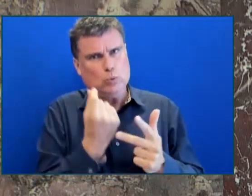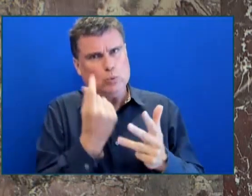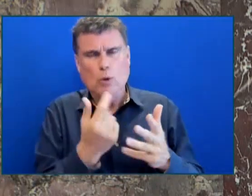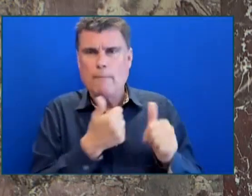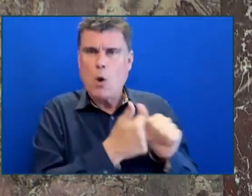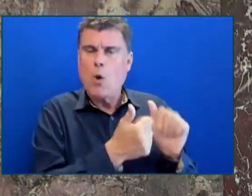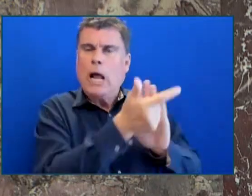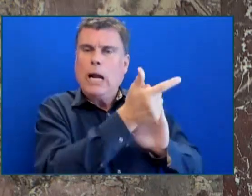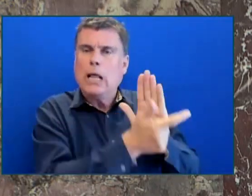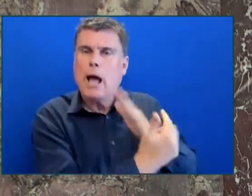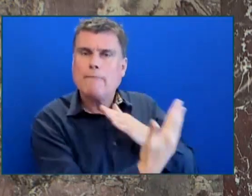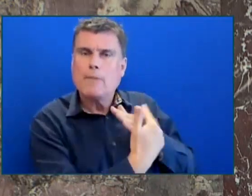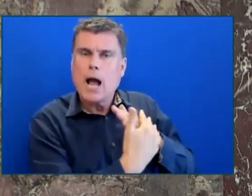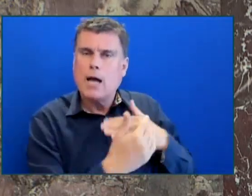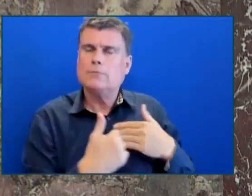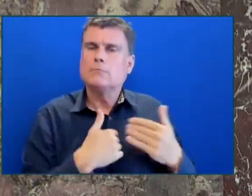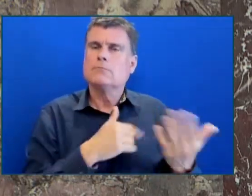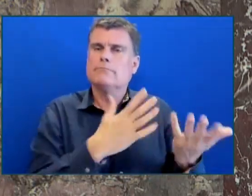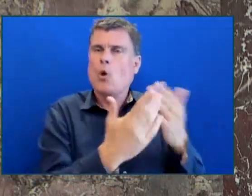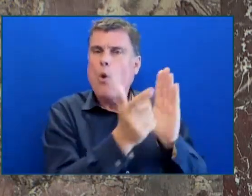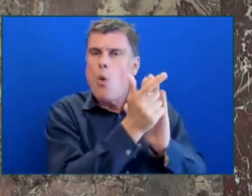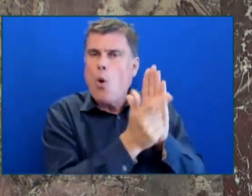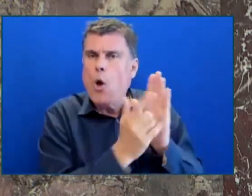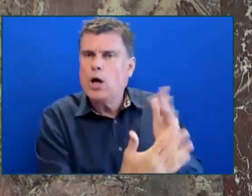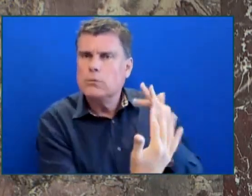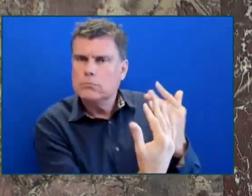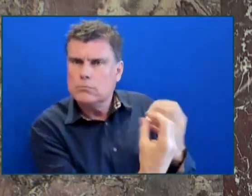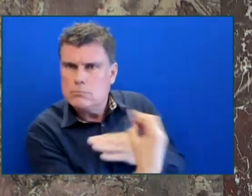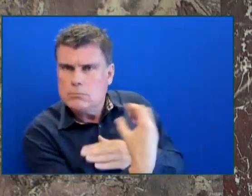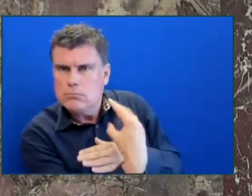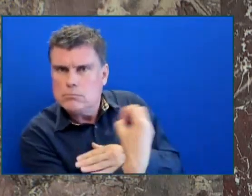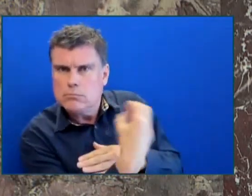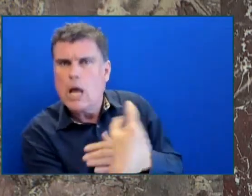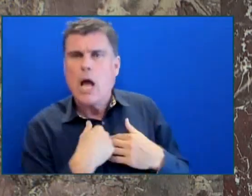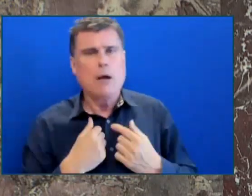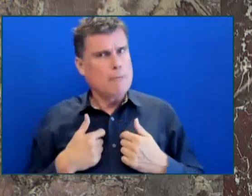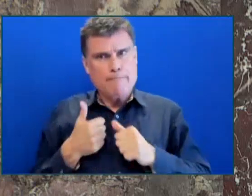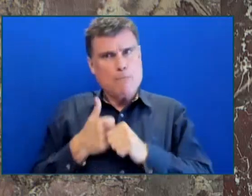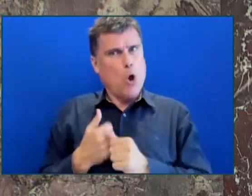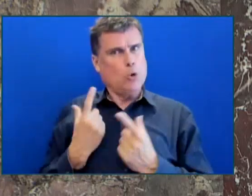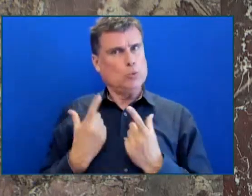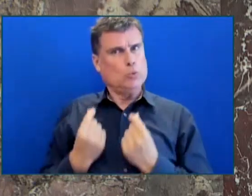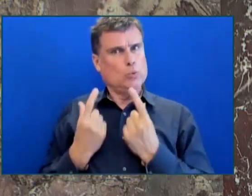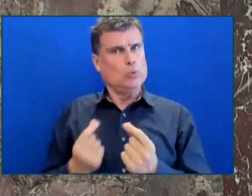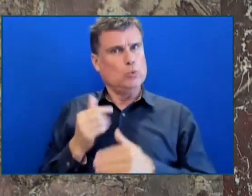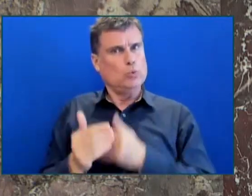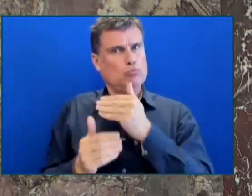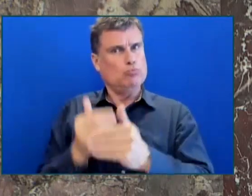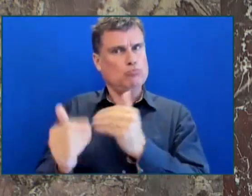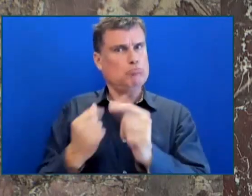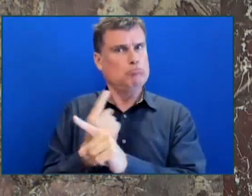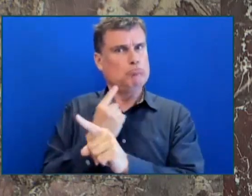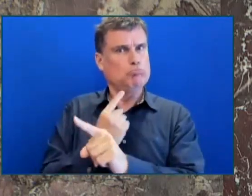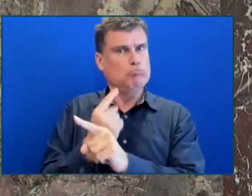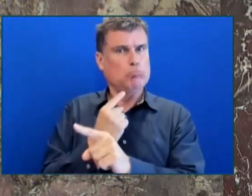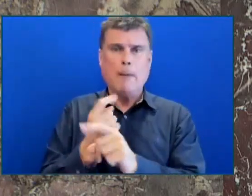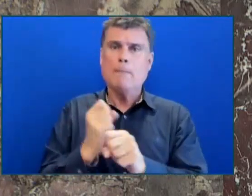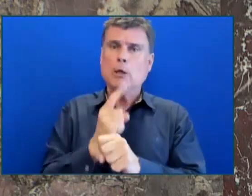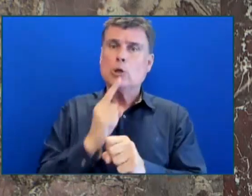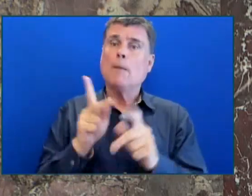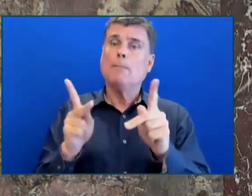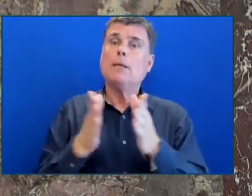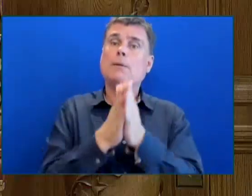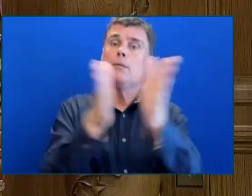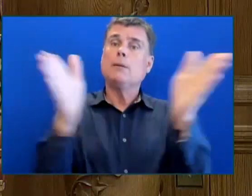to tell British Columbians, to tell the opposition, every member of this House, so that they know what happened and what we're doing about it.